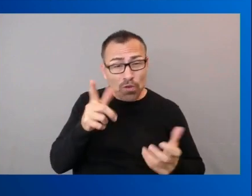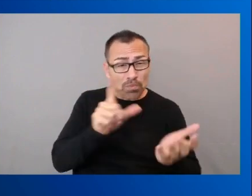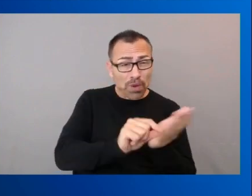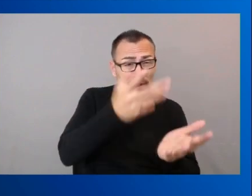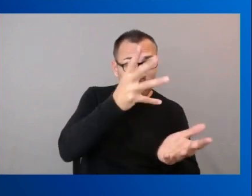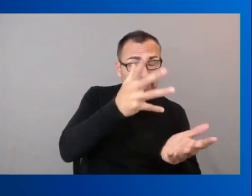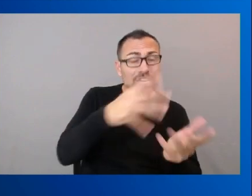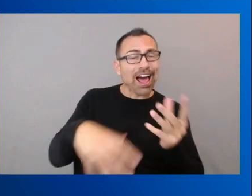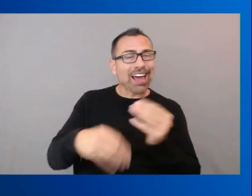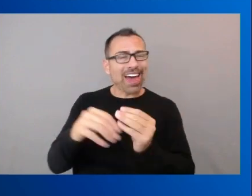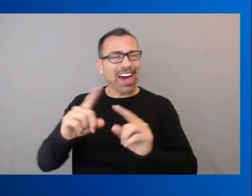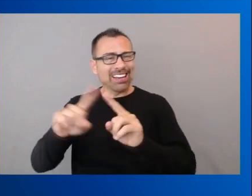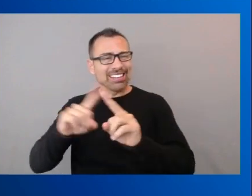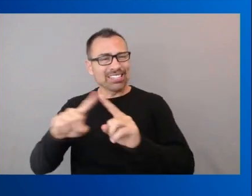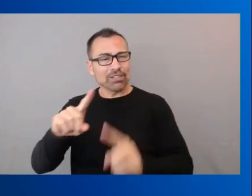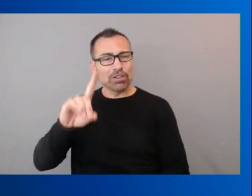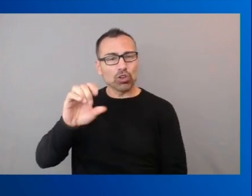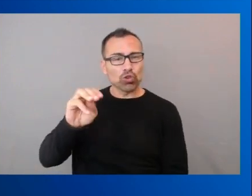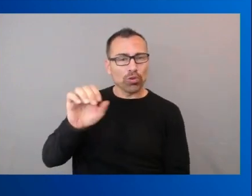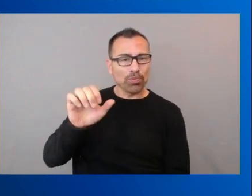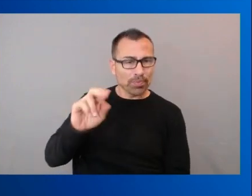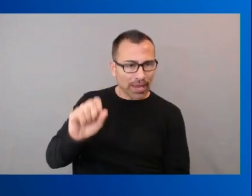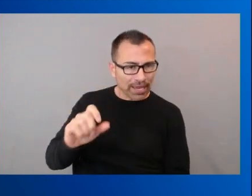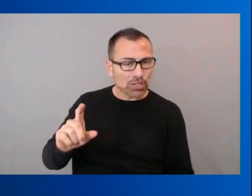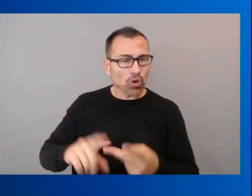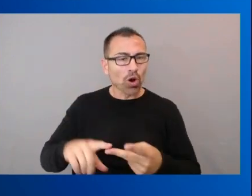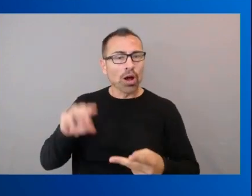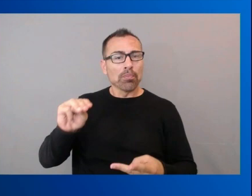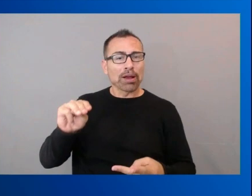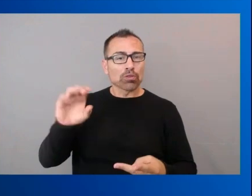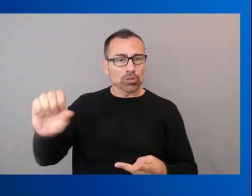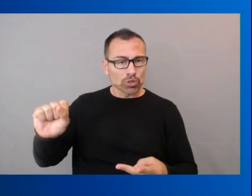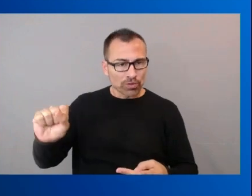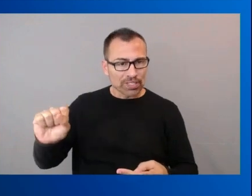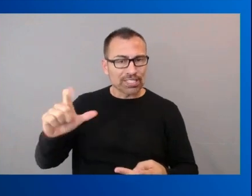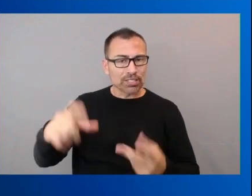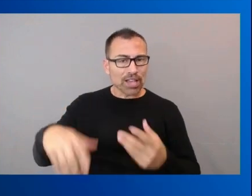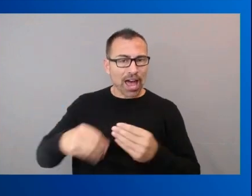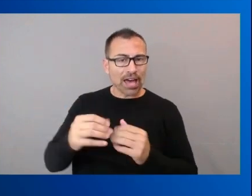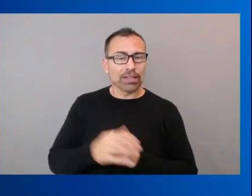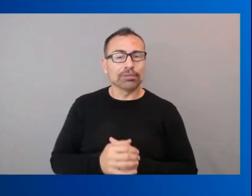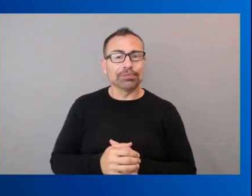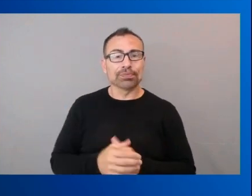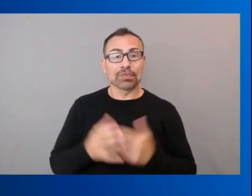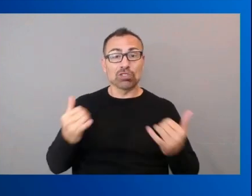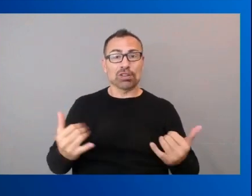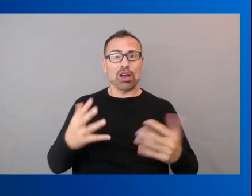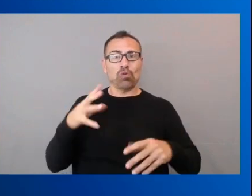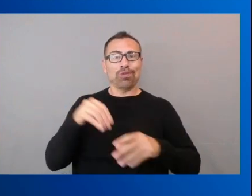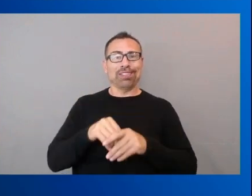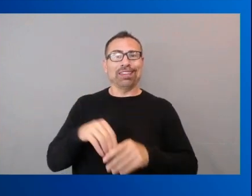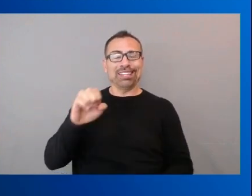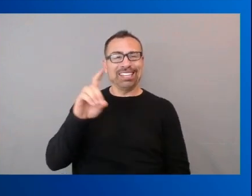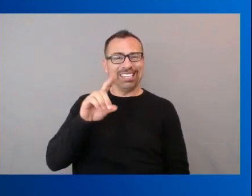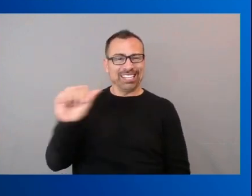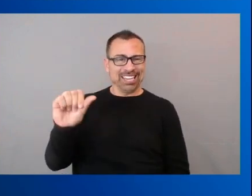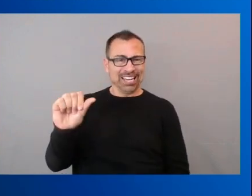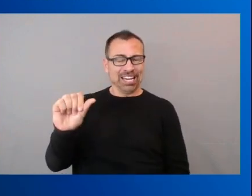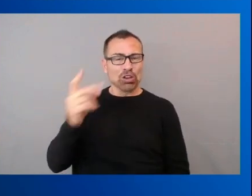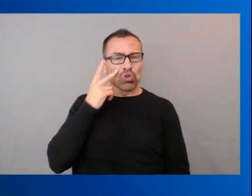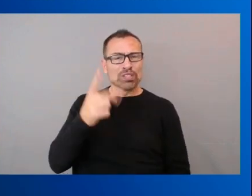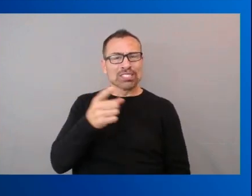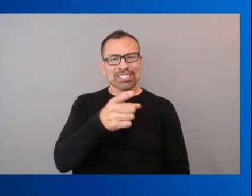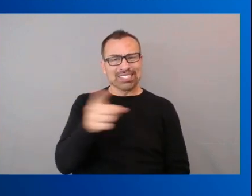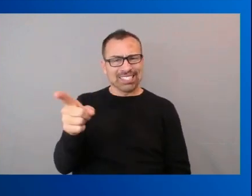add different microservices onto this. So when you're in this ecosystem of event-driven architectures, you see these terms come up. You